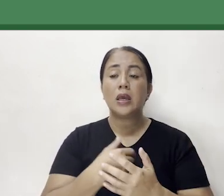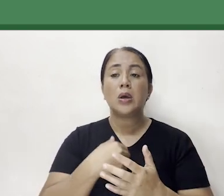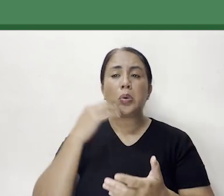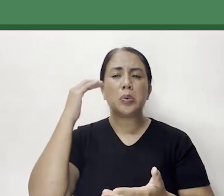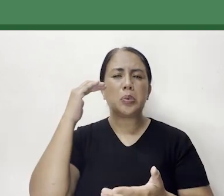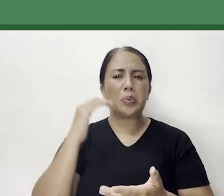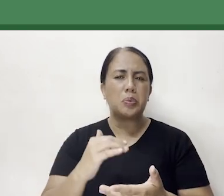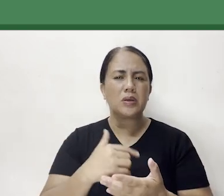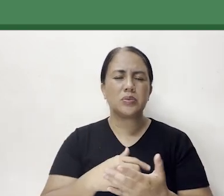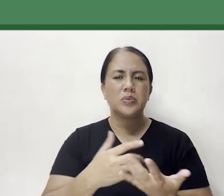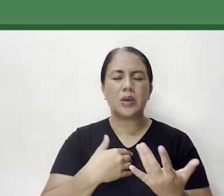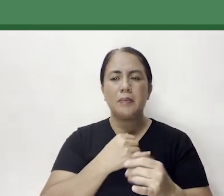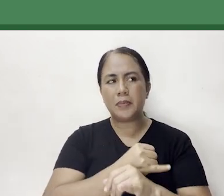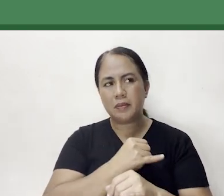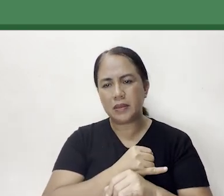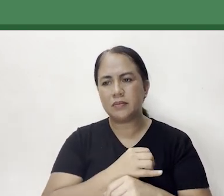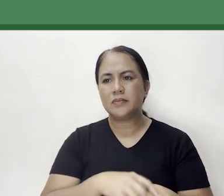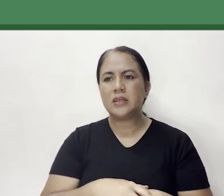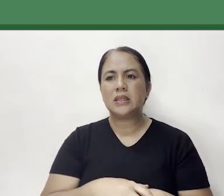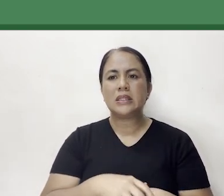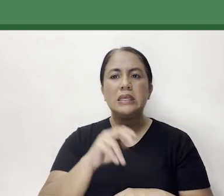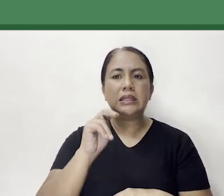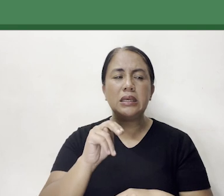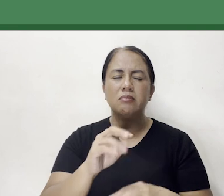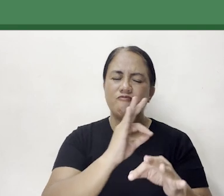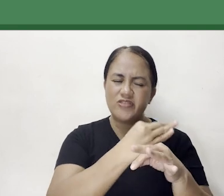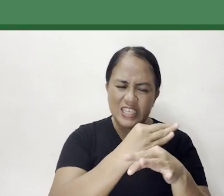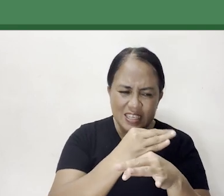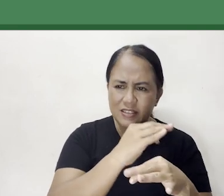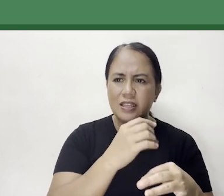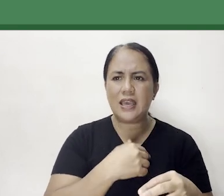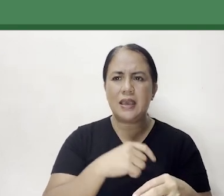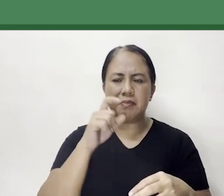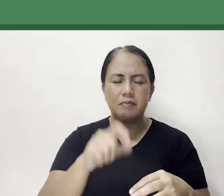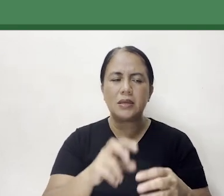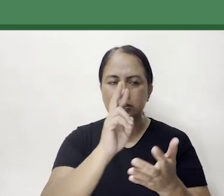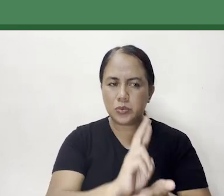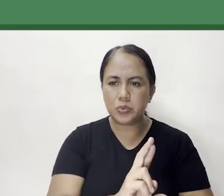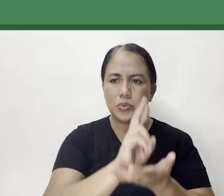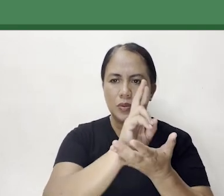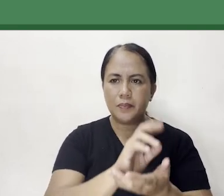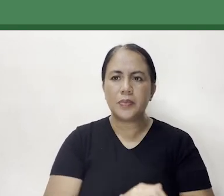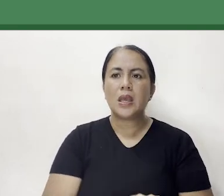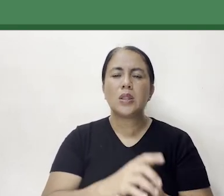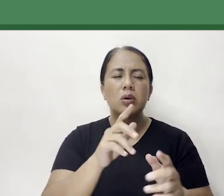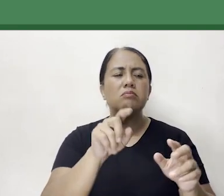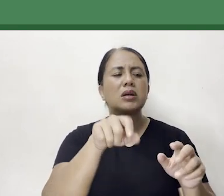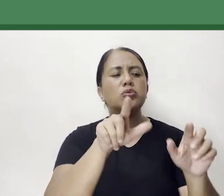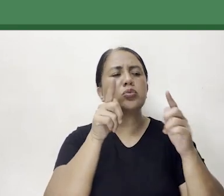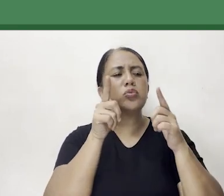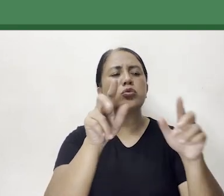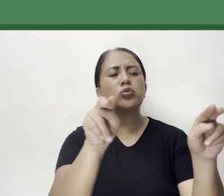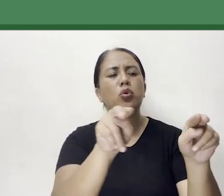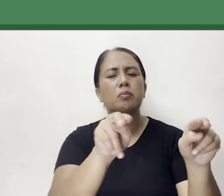Persons with disabilities are reduced to their impairment. They need to be fixed, rehabilitated, and